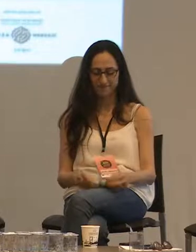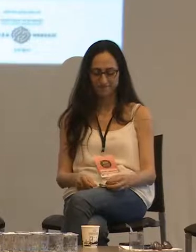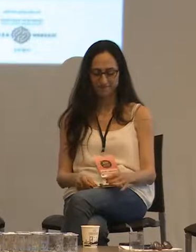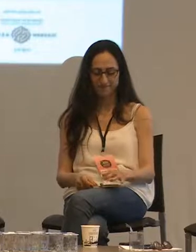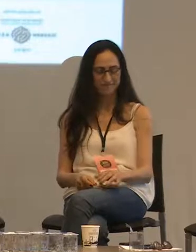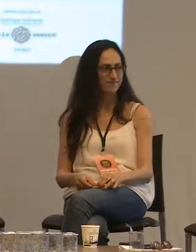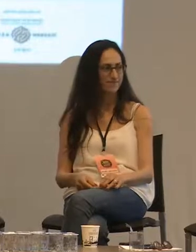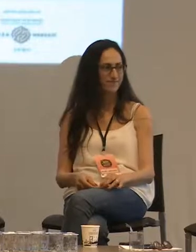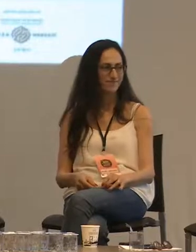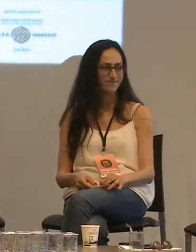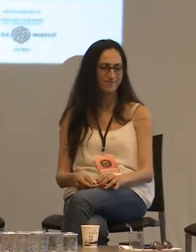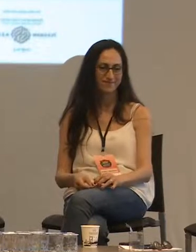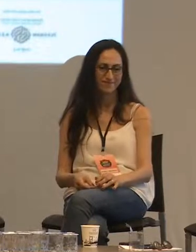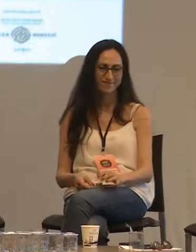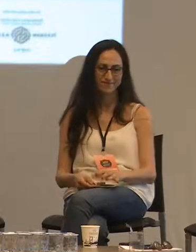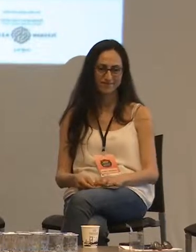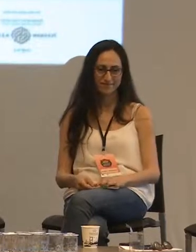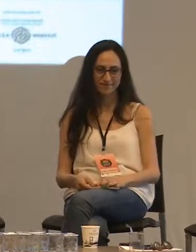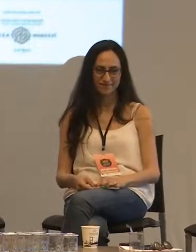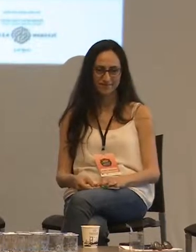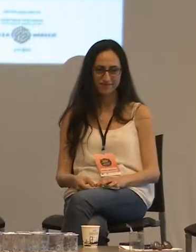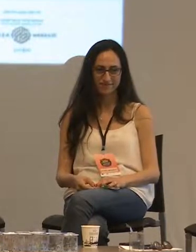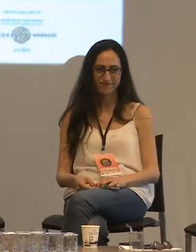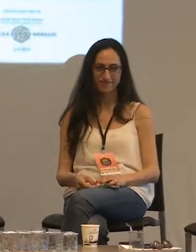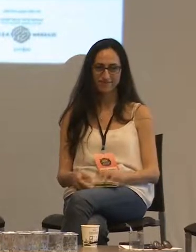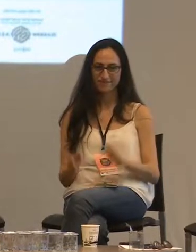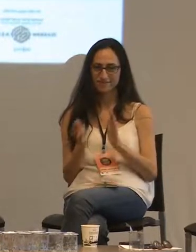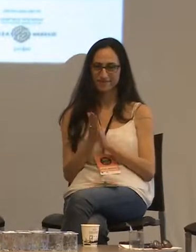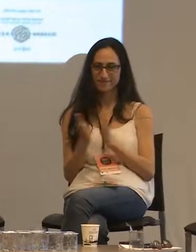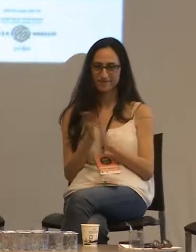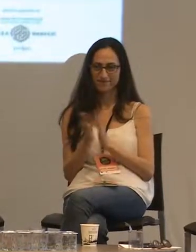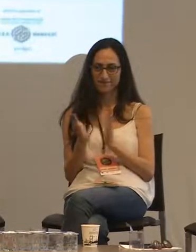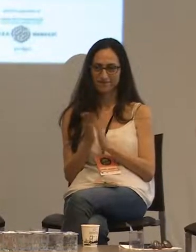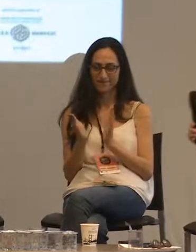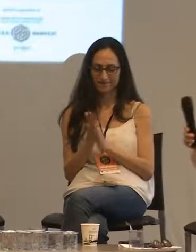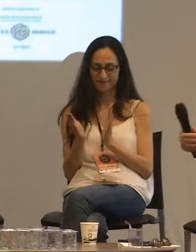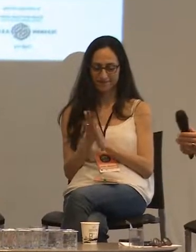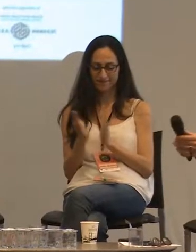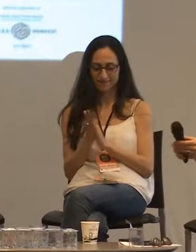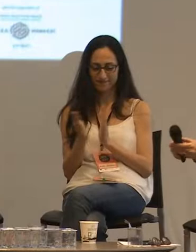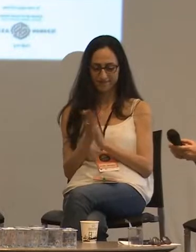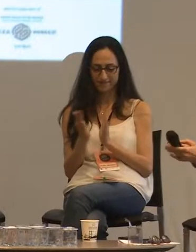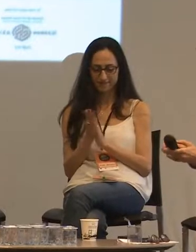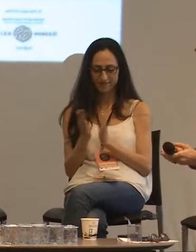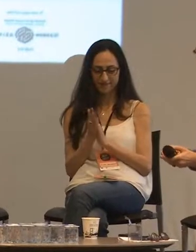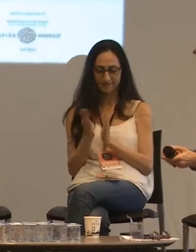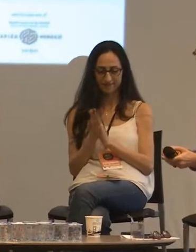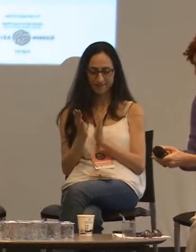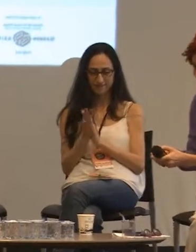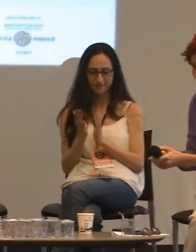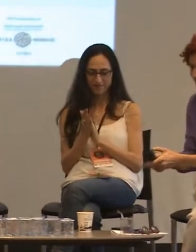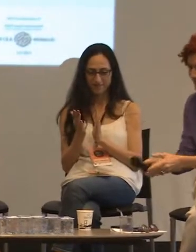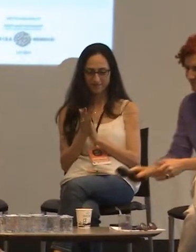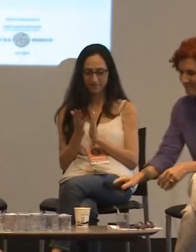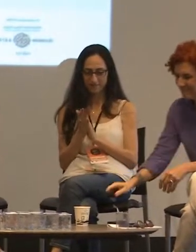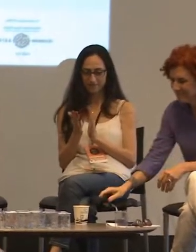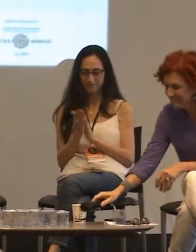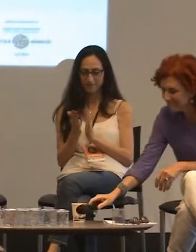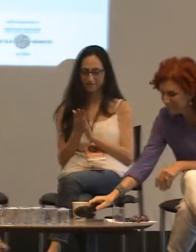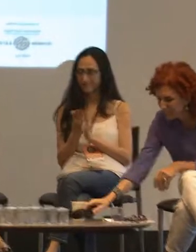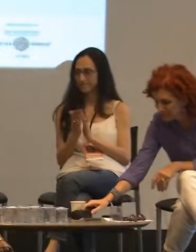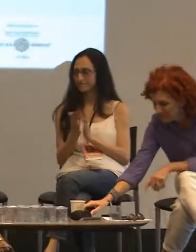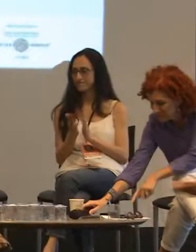that regard is very important very valuable and i'm very happy to be able to be here to talk about these issues today